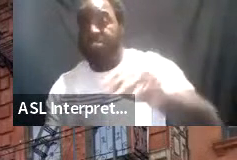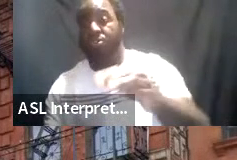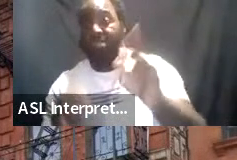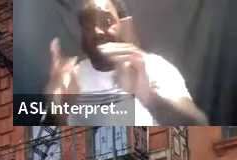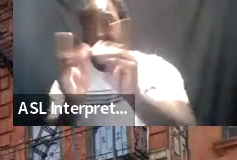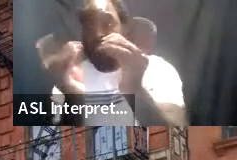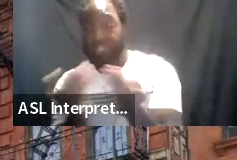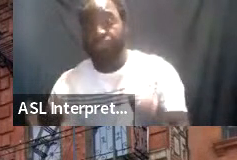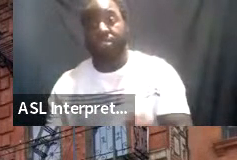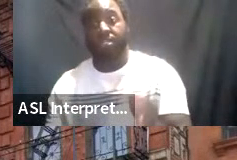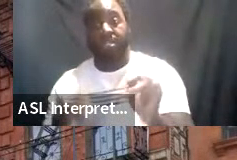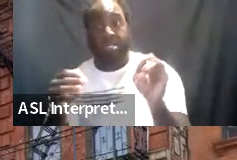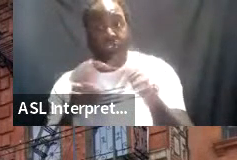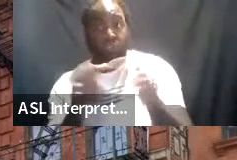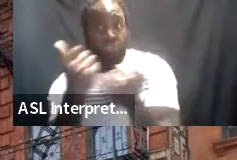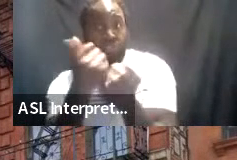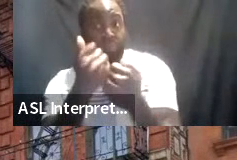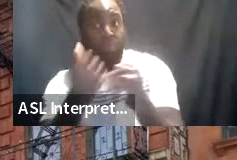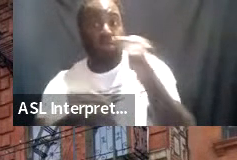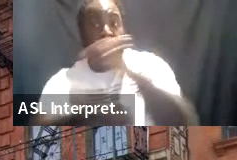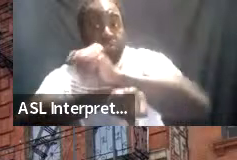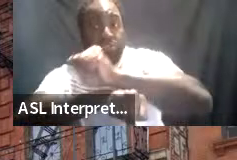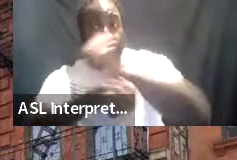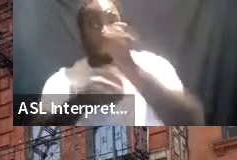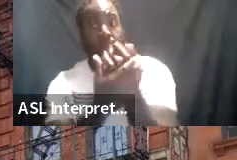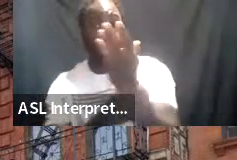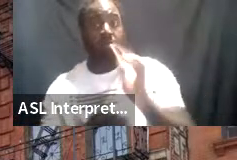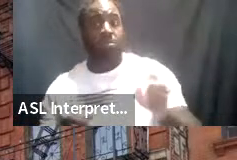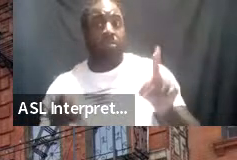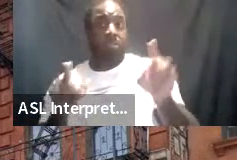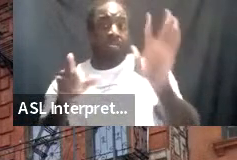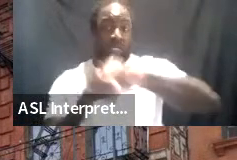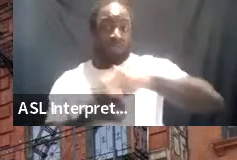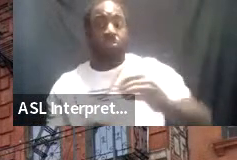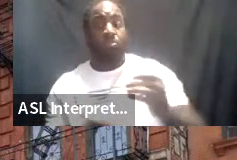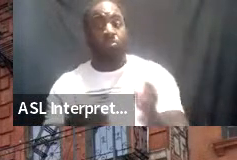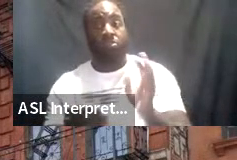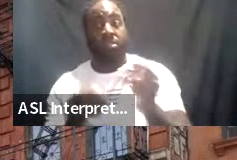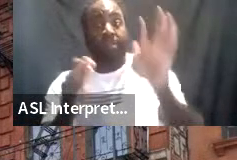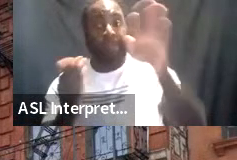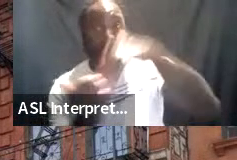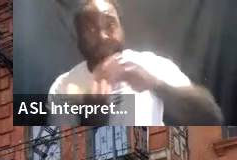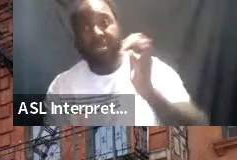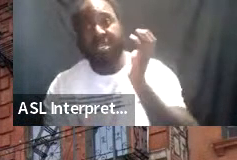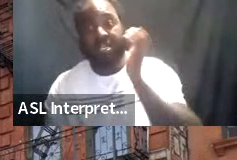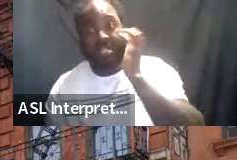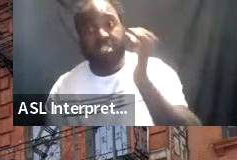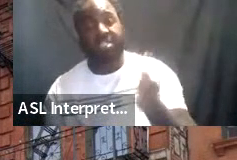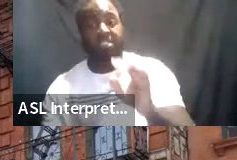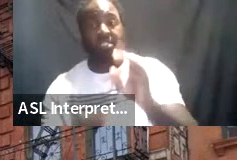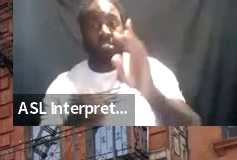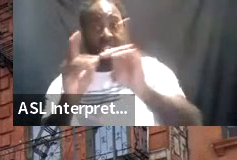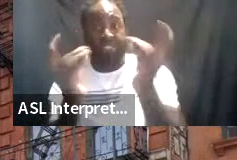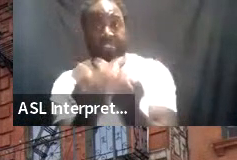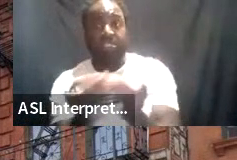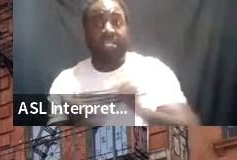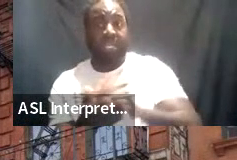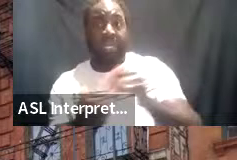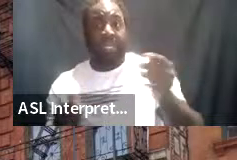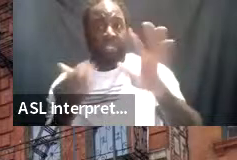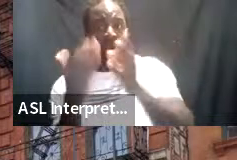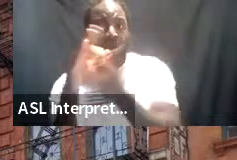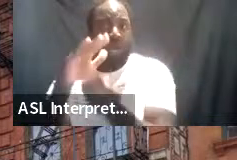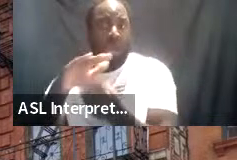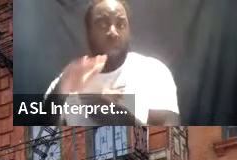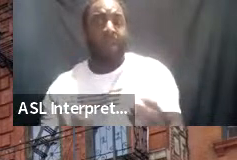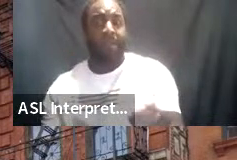future to support job growth. And this would include mid-density industrial districts that mimics the historic density